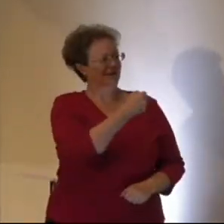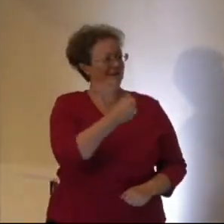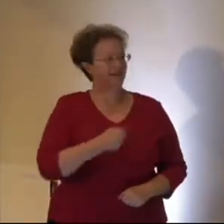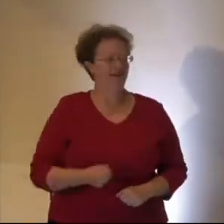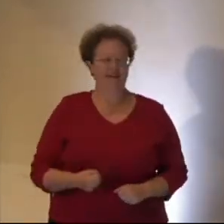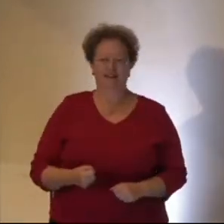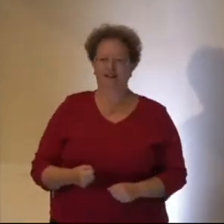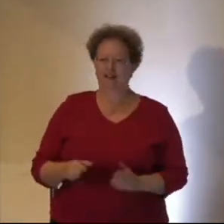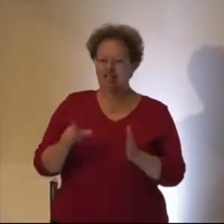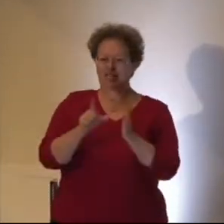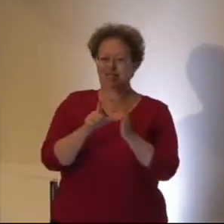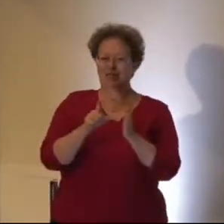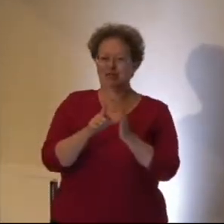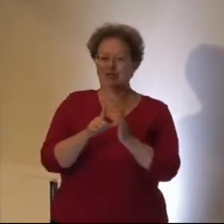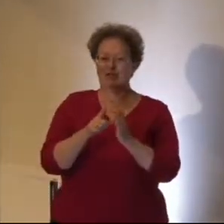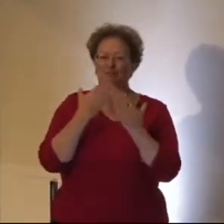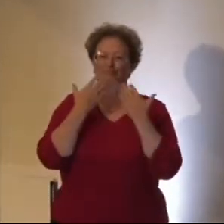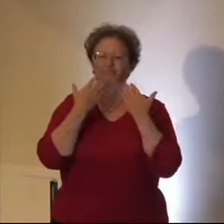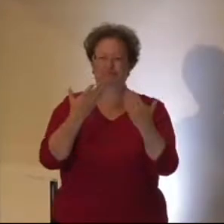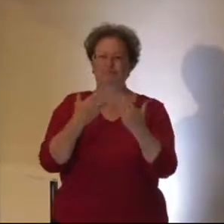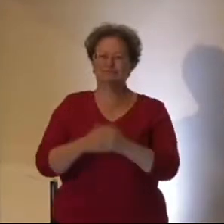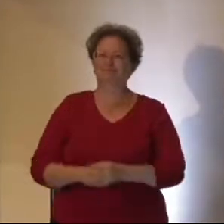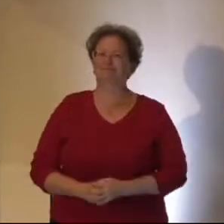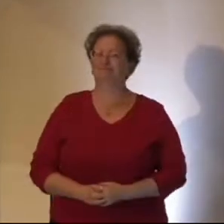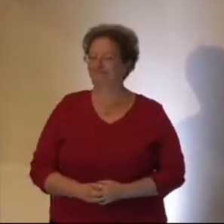"Martin Luther rocks."